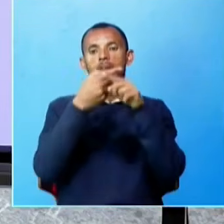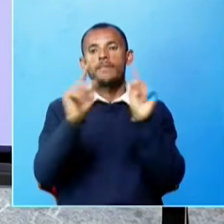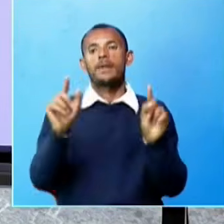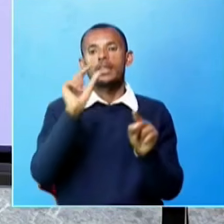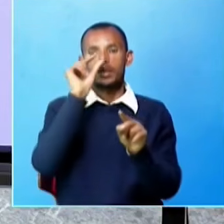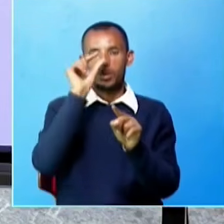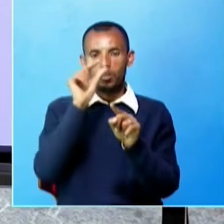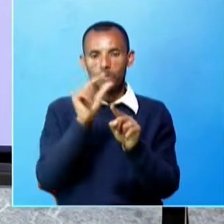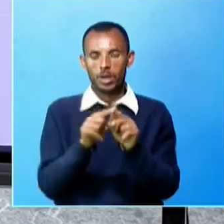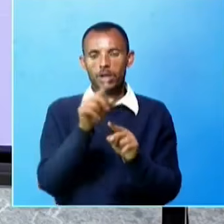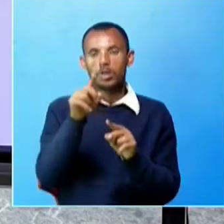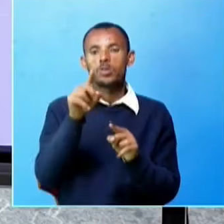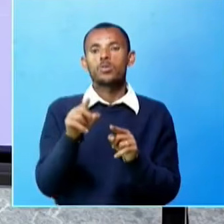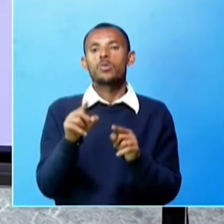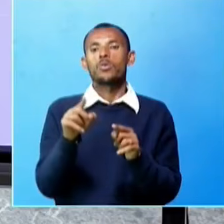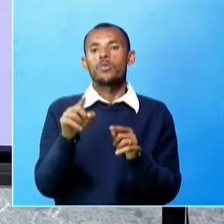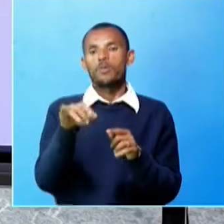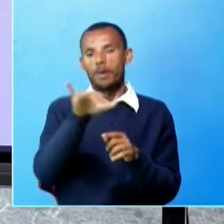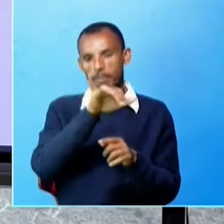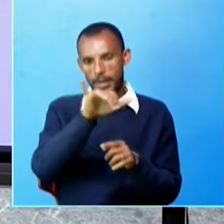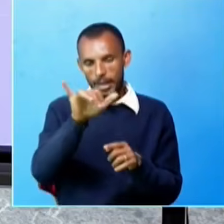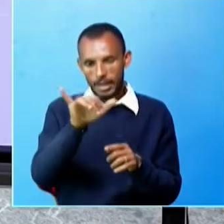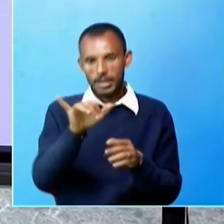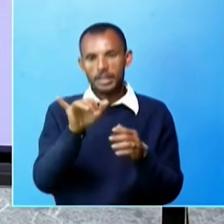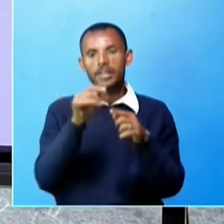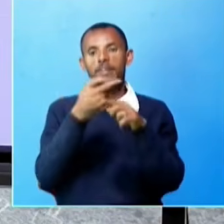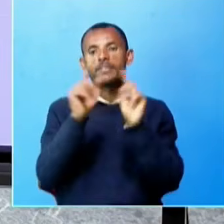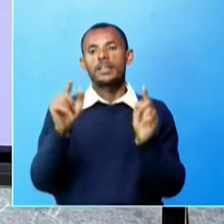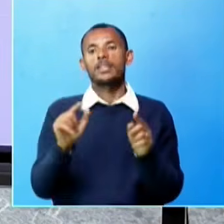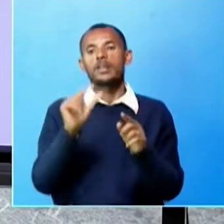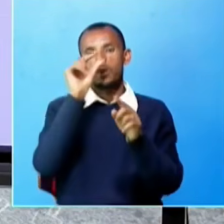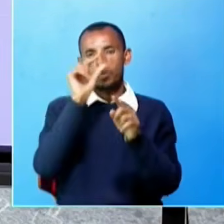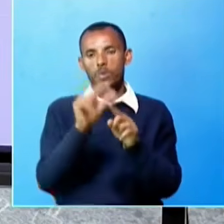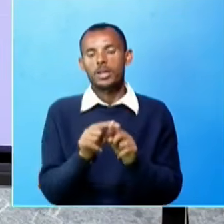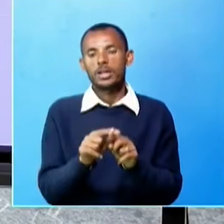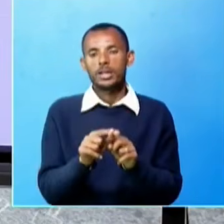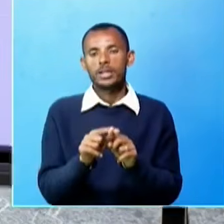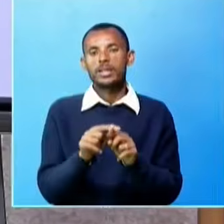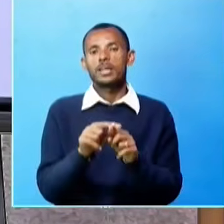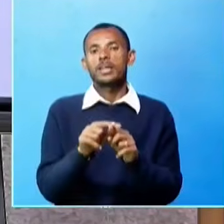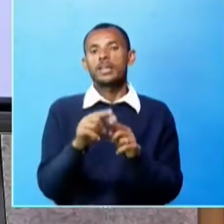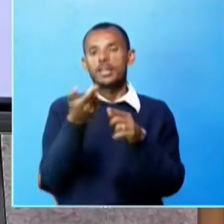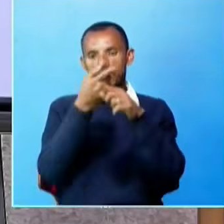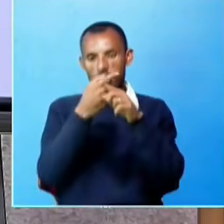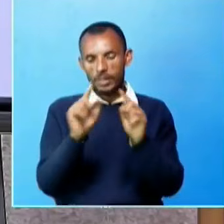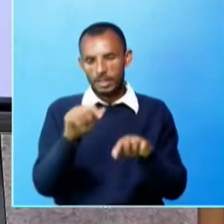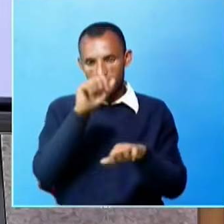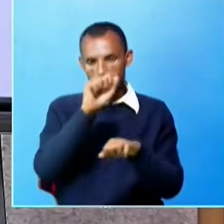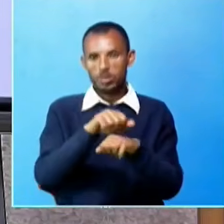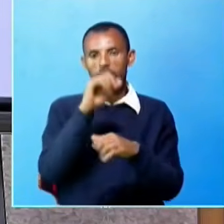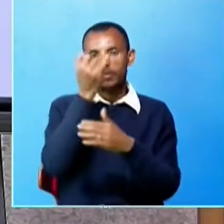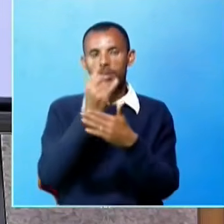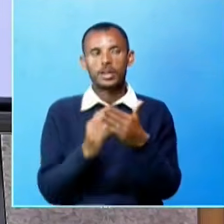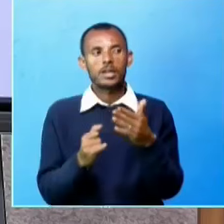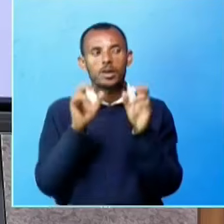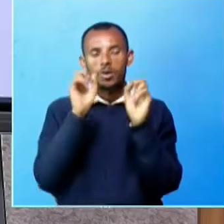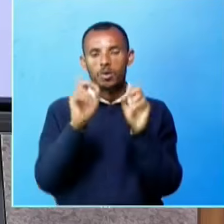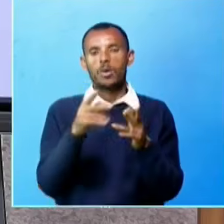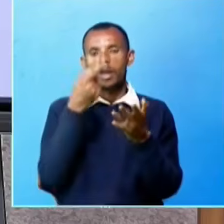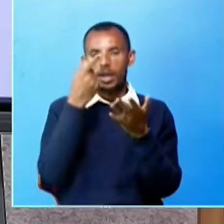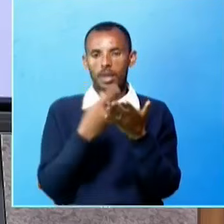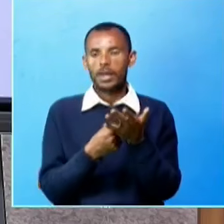okay? You need to be familiar with different terminologies in different solid figures. Okay,